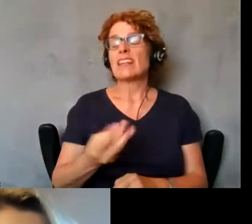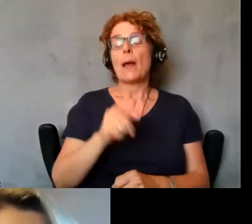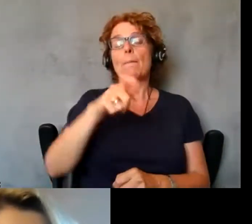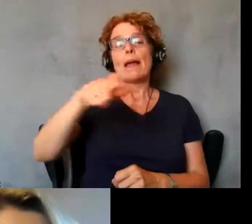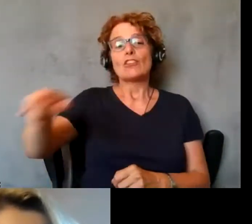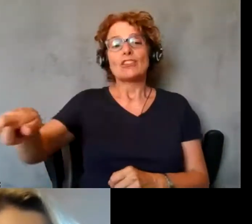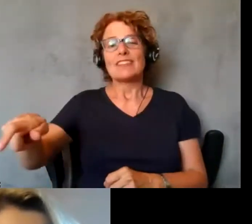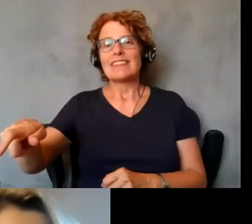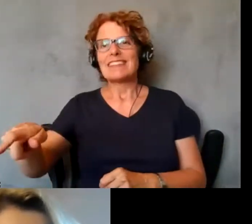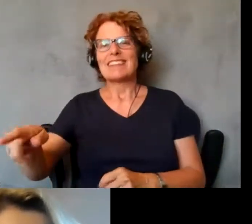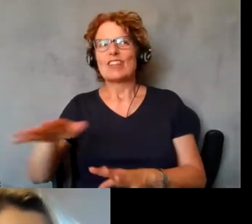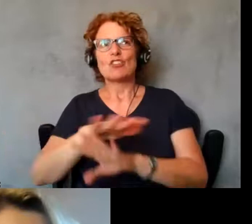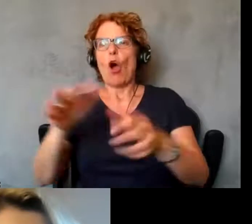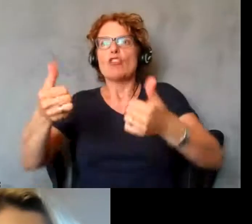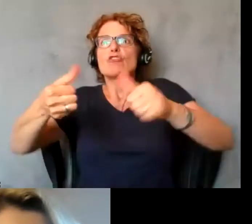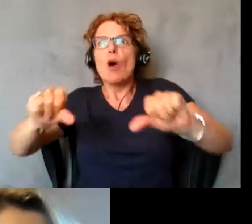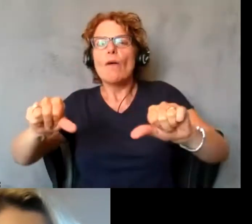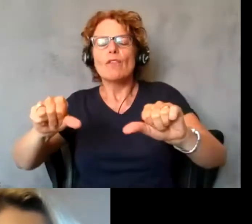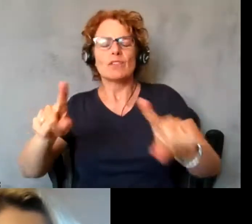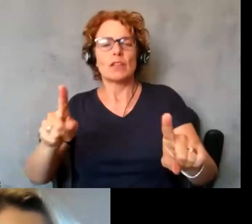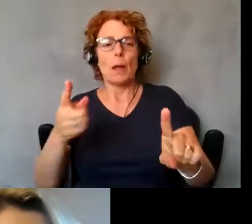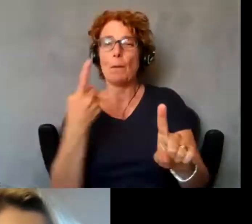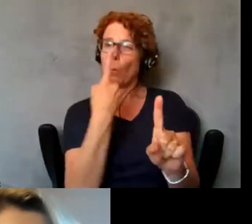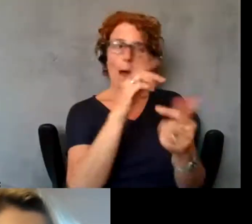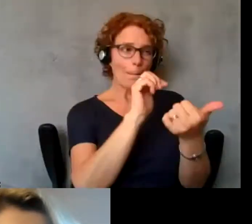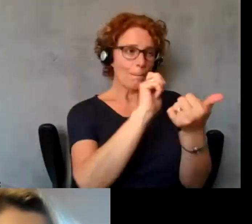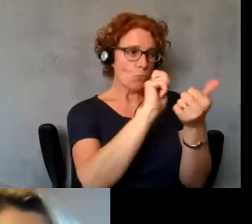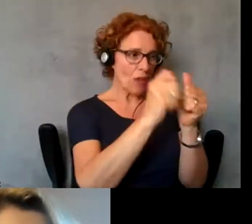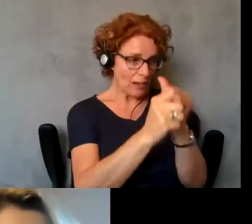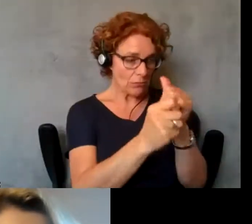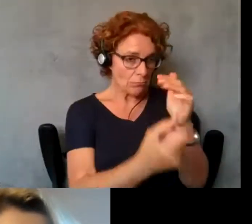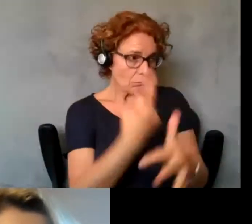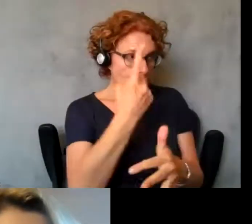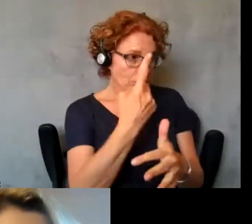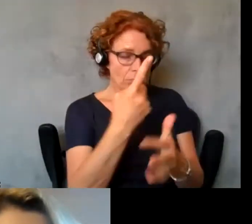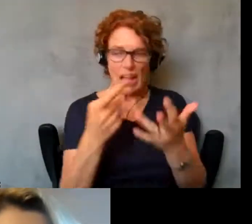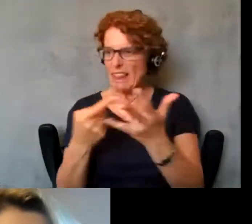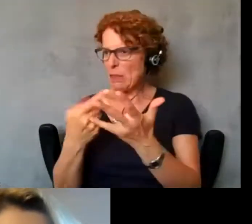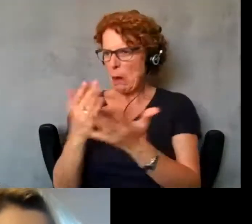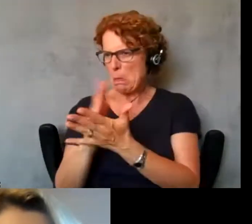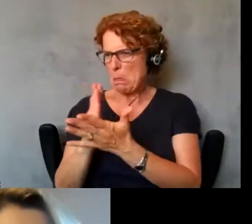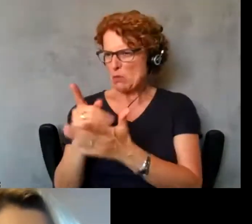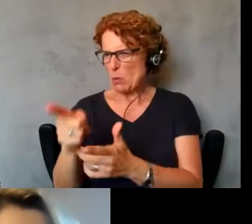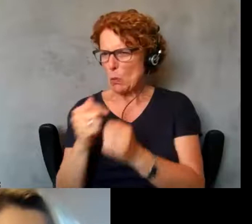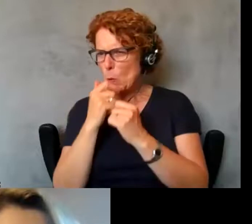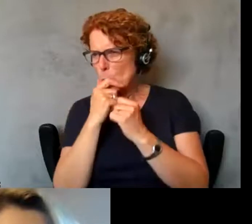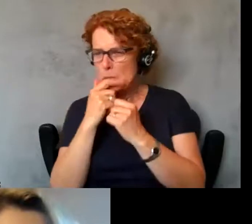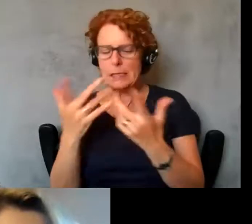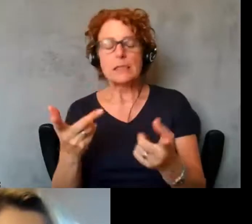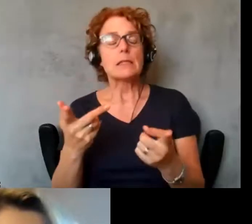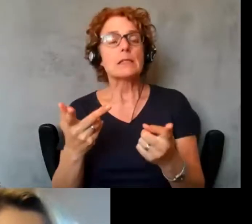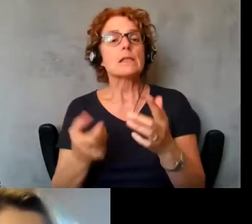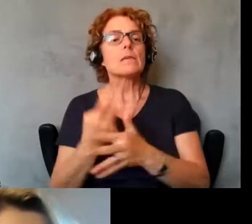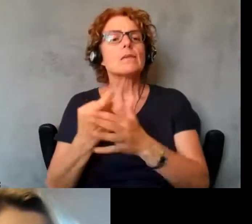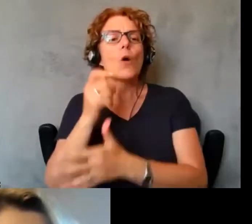call it unsolved, i.e. they might have one mutation that causes the condition, the other one they're not sure about. Every so often